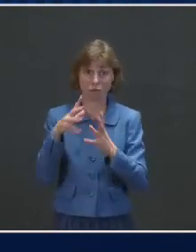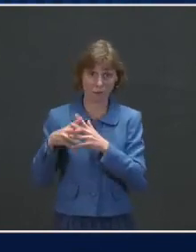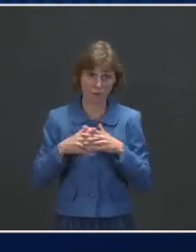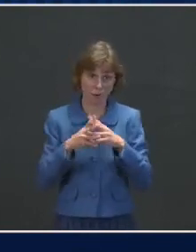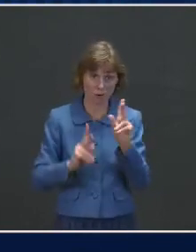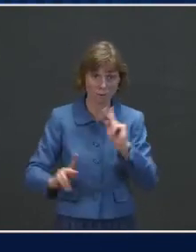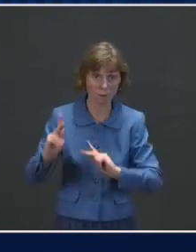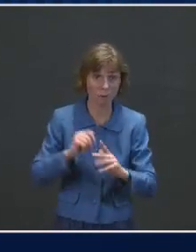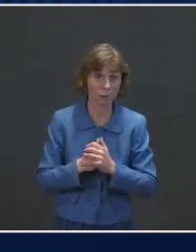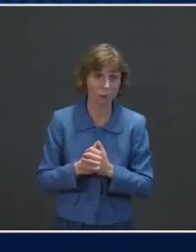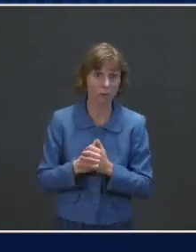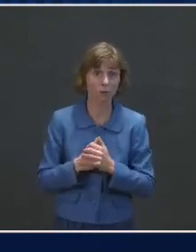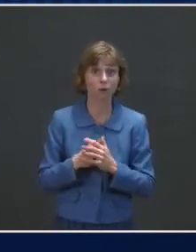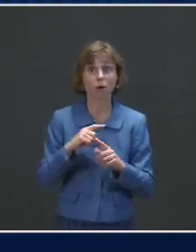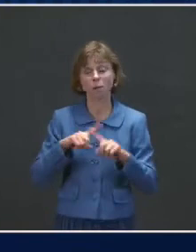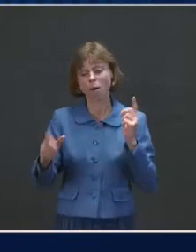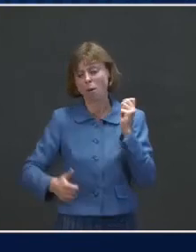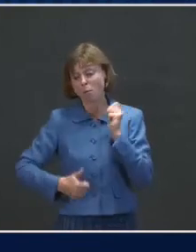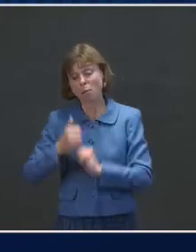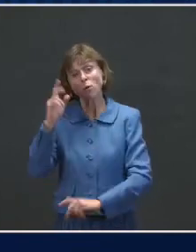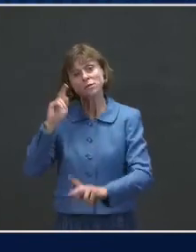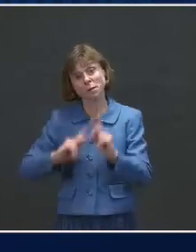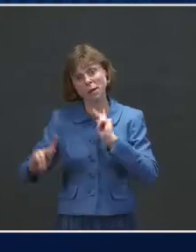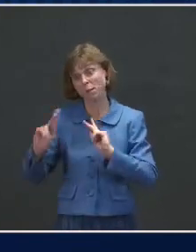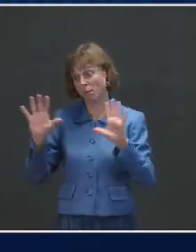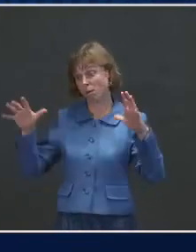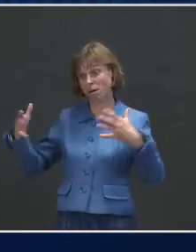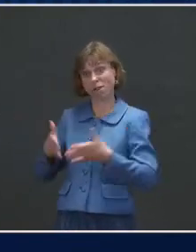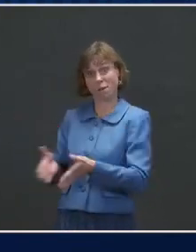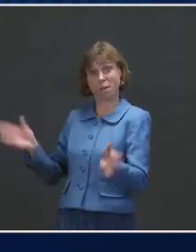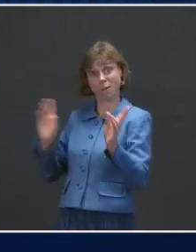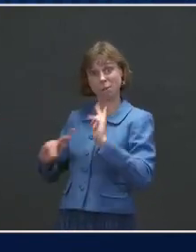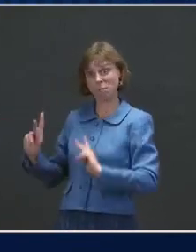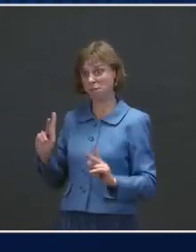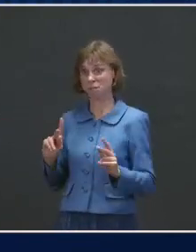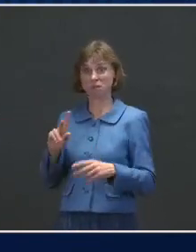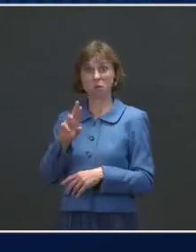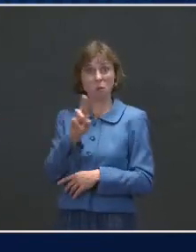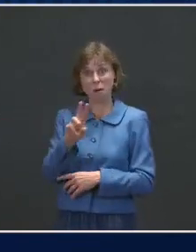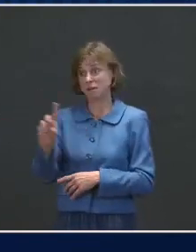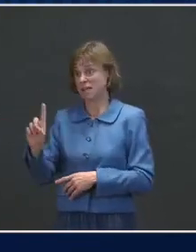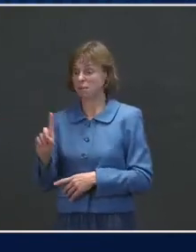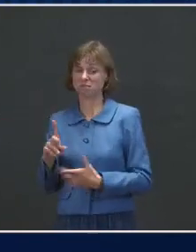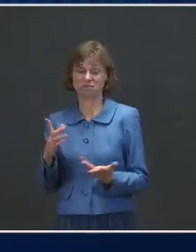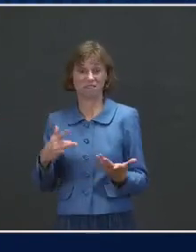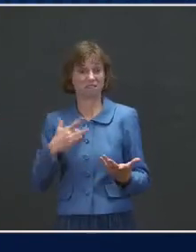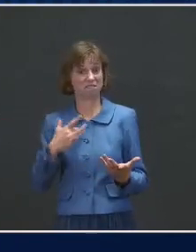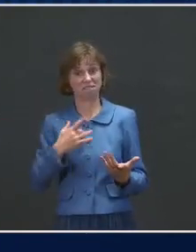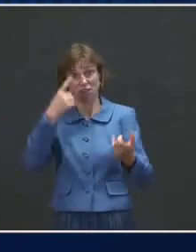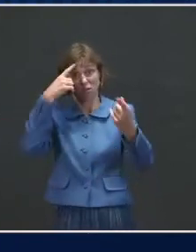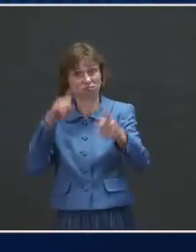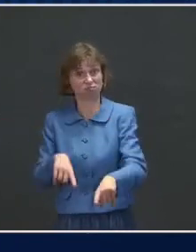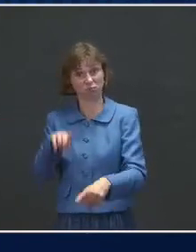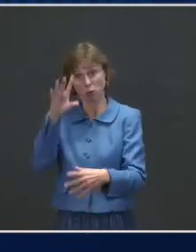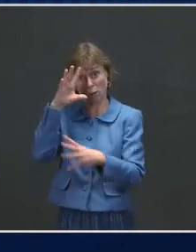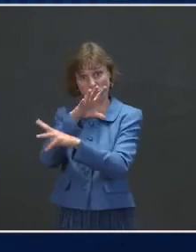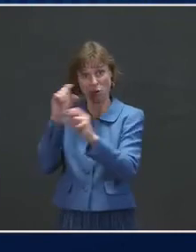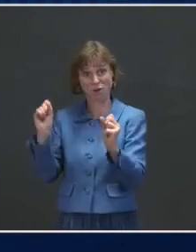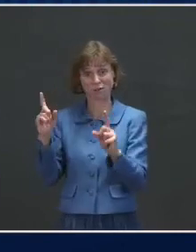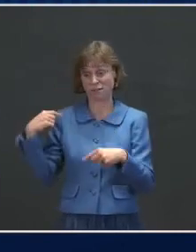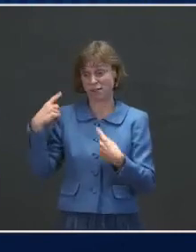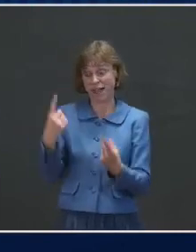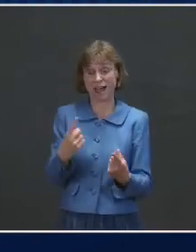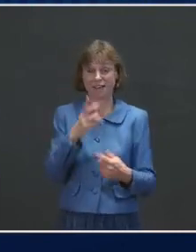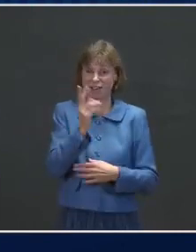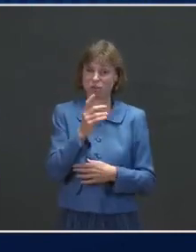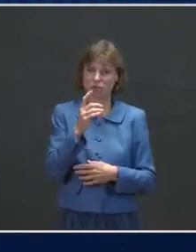of the public, Democrats, Republicans, independents, are with him in that effort. There's a long history of bipartisan support for